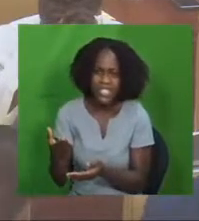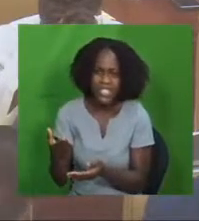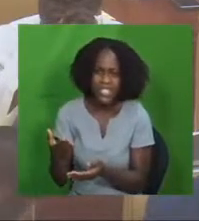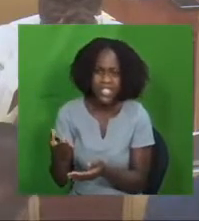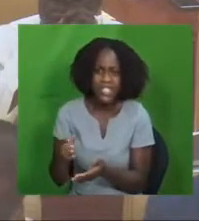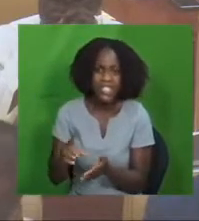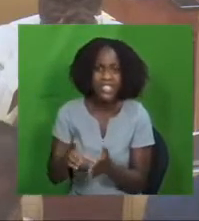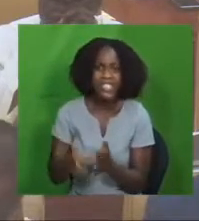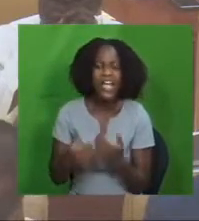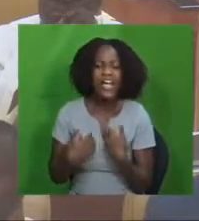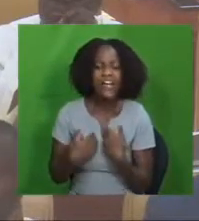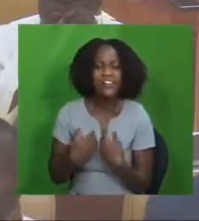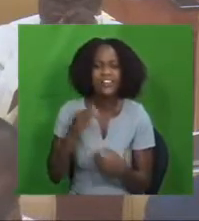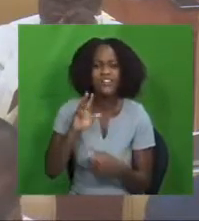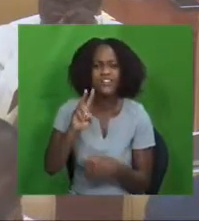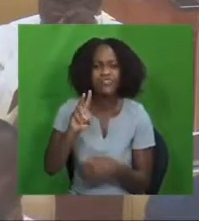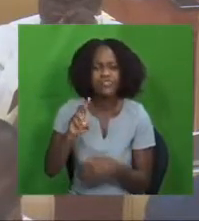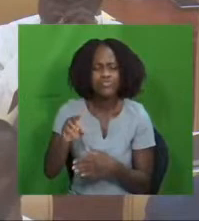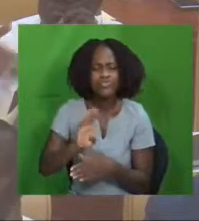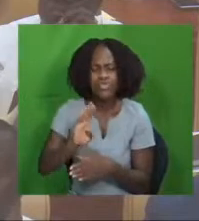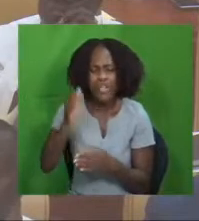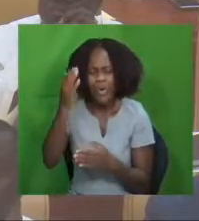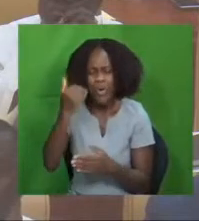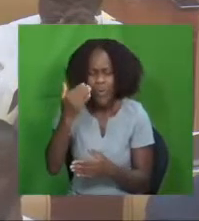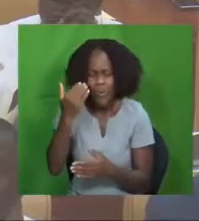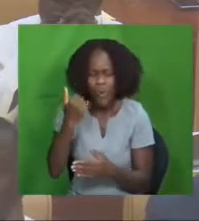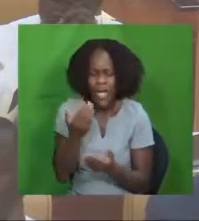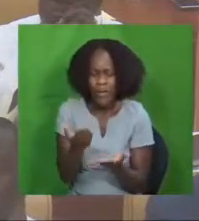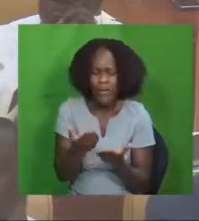is 2 billion. Why are you still crying over e-levy?